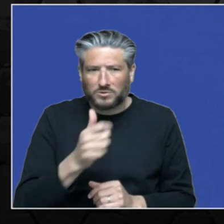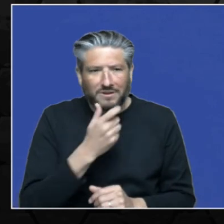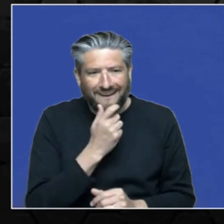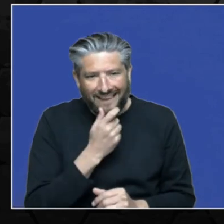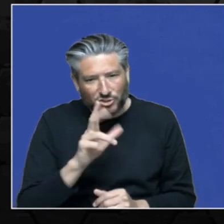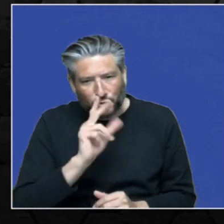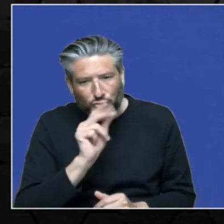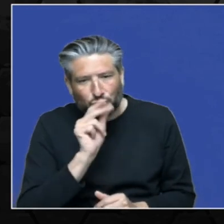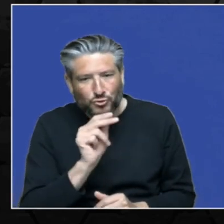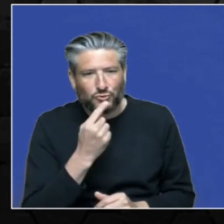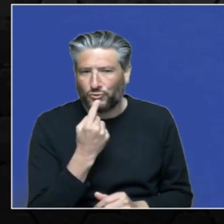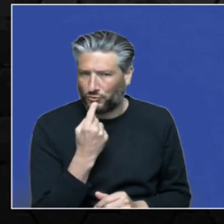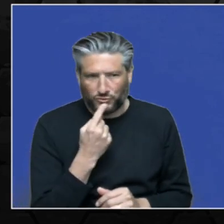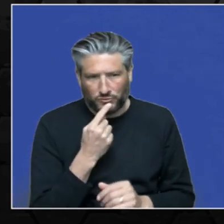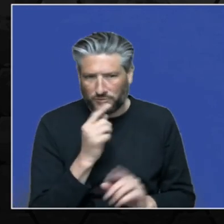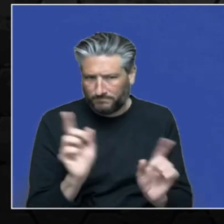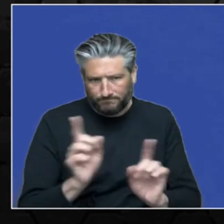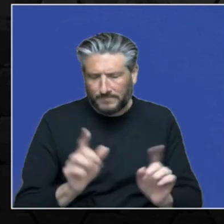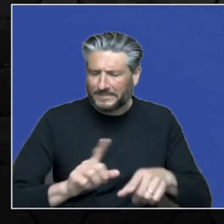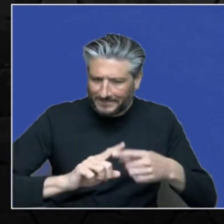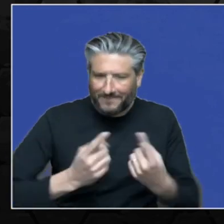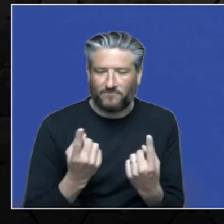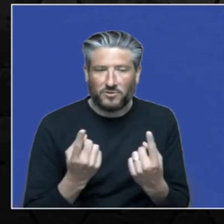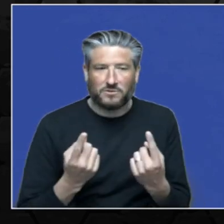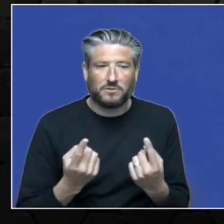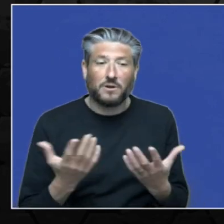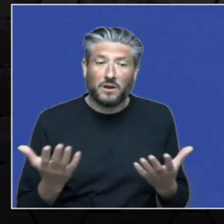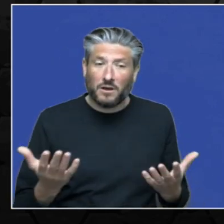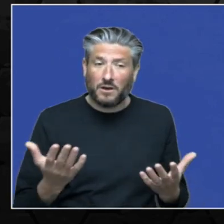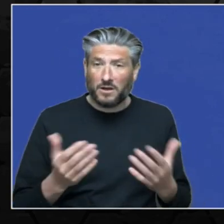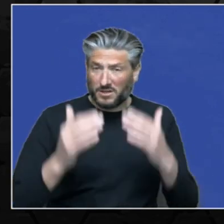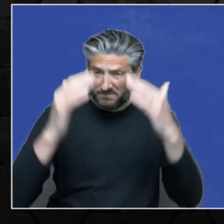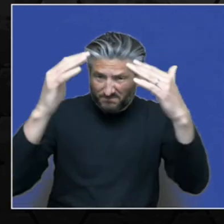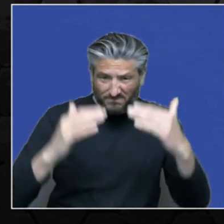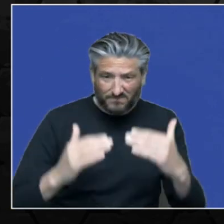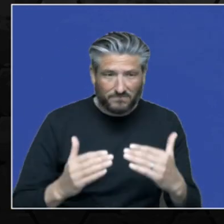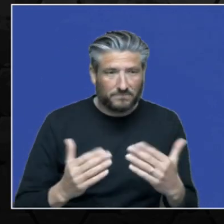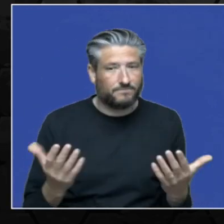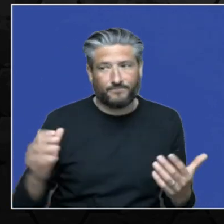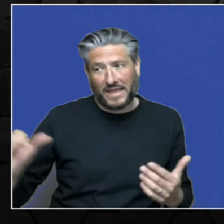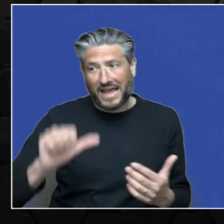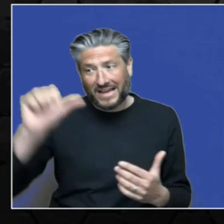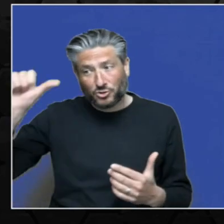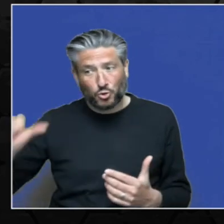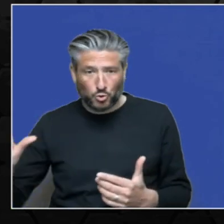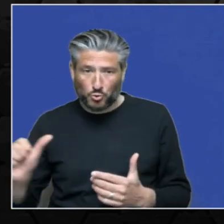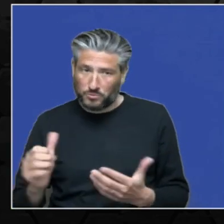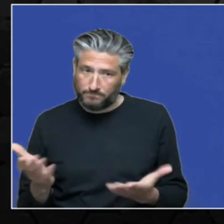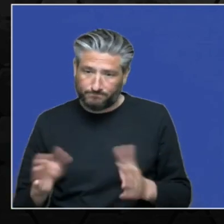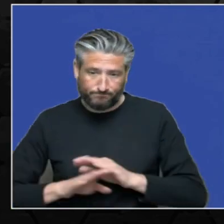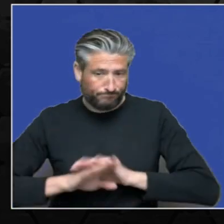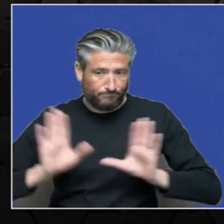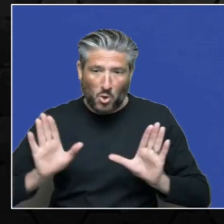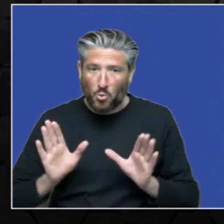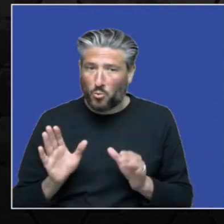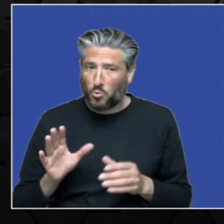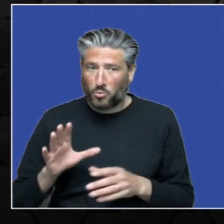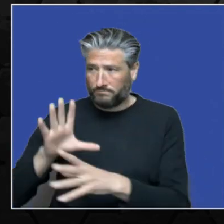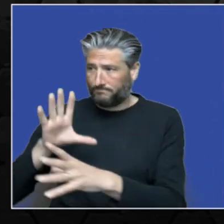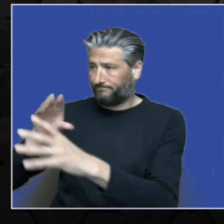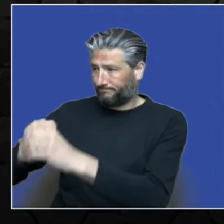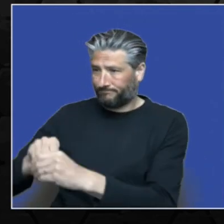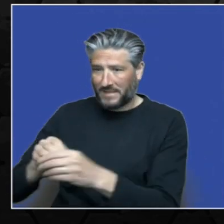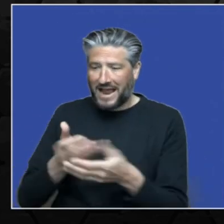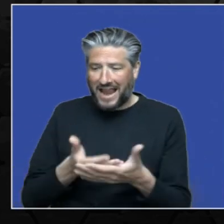are sentiment analysis algorithms are available on. So it would be basically a bridge for